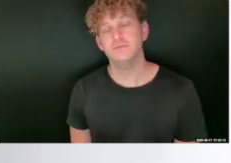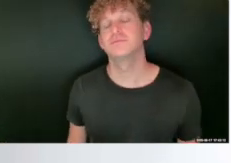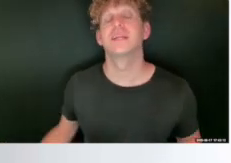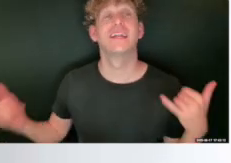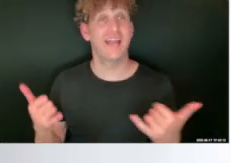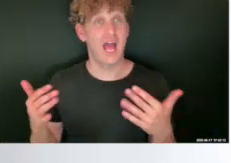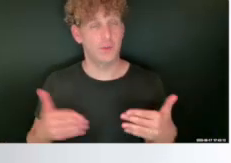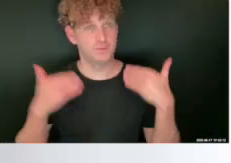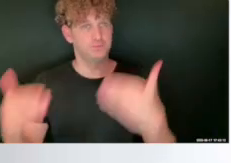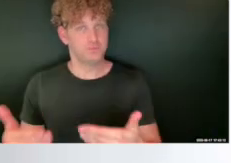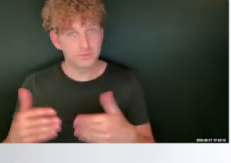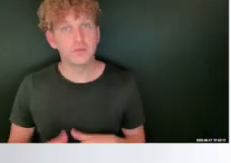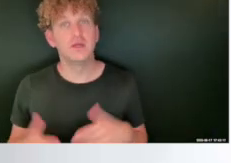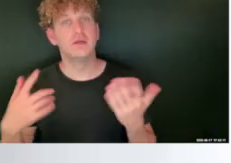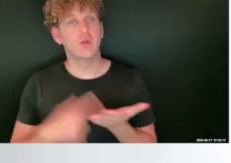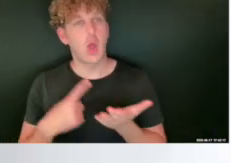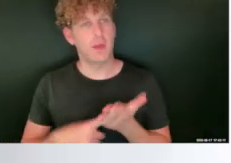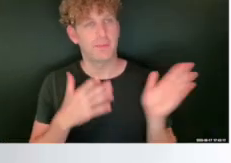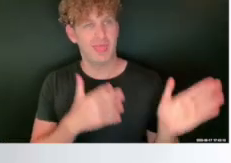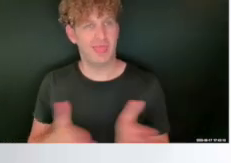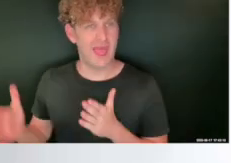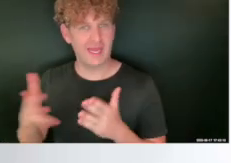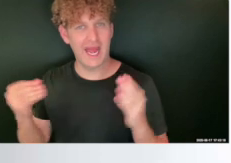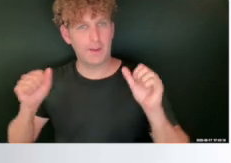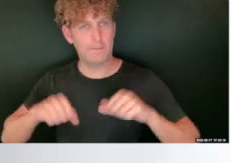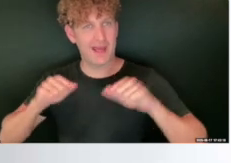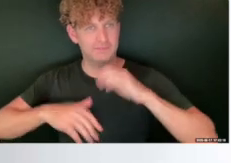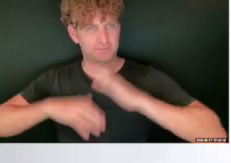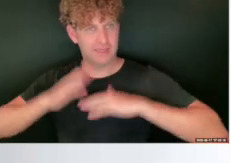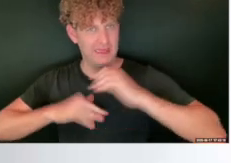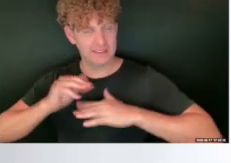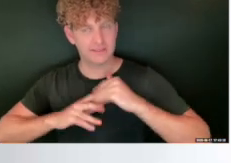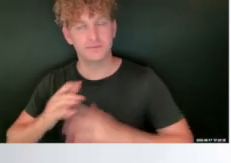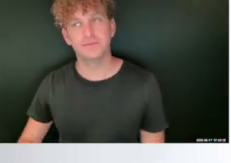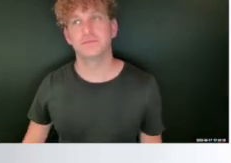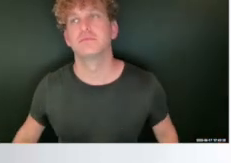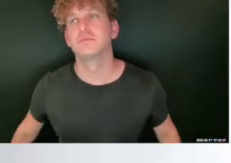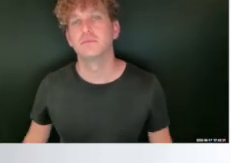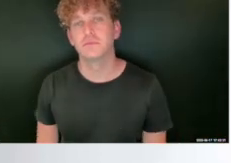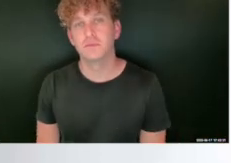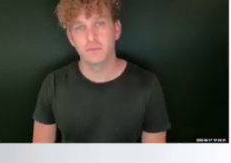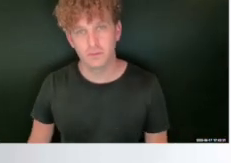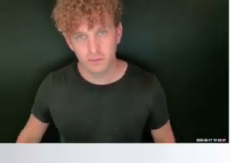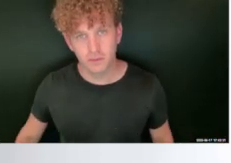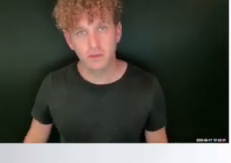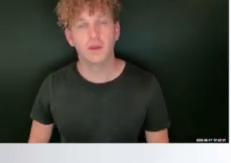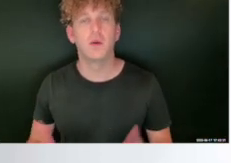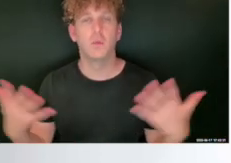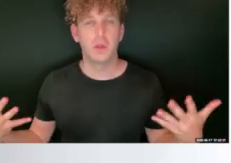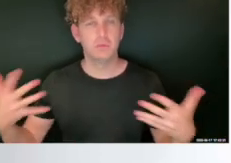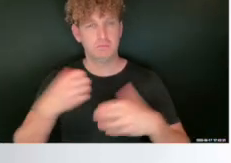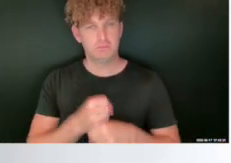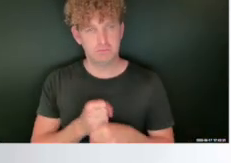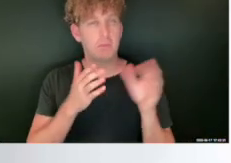applications, even if we can't fund them right away. If additional funding becomes available, those unfunded